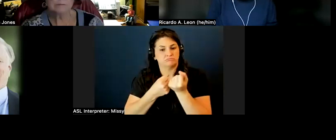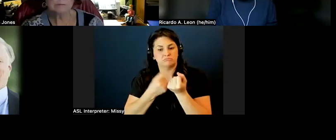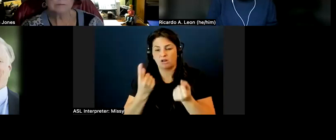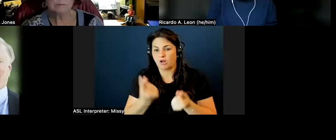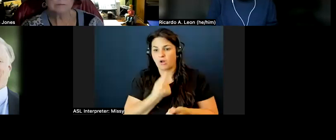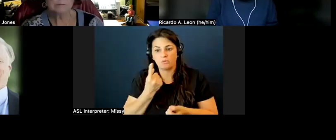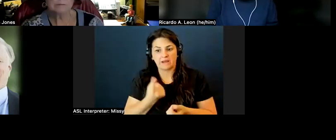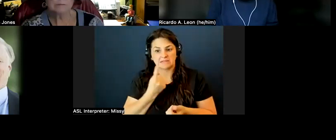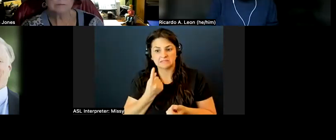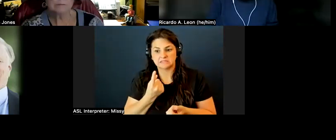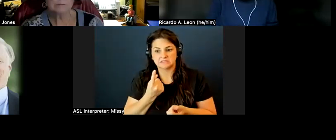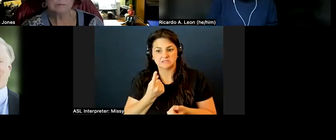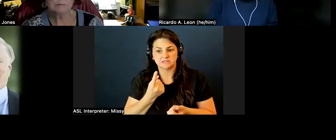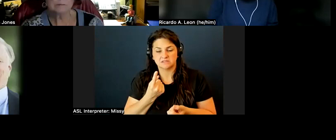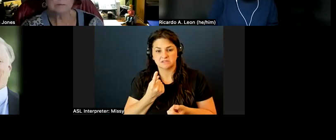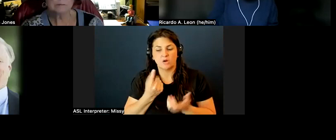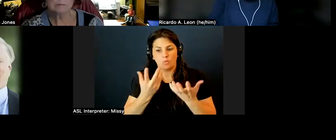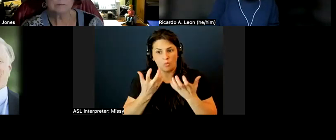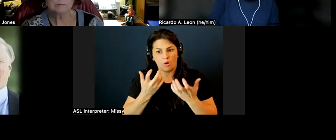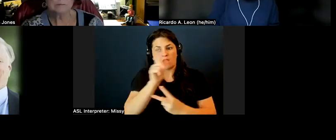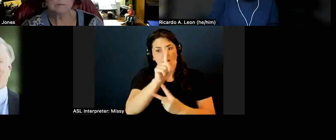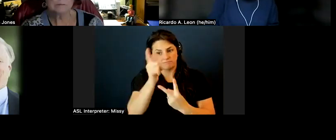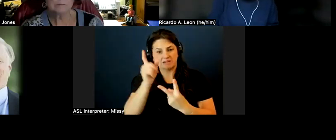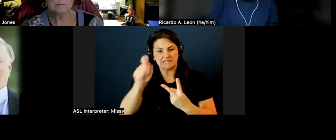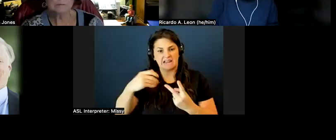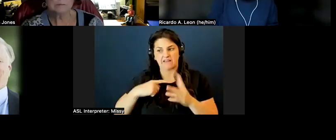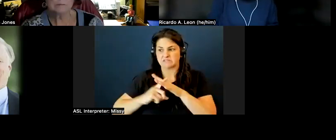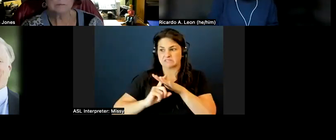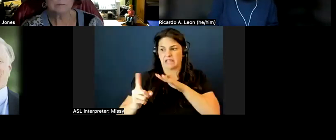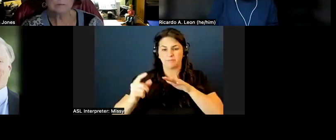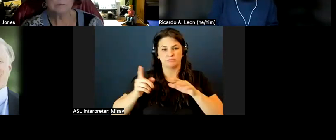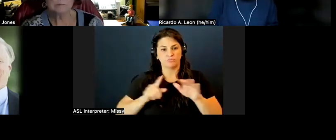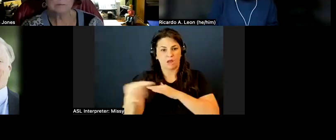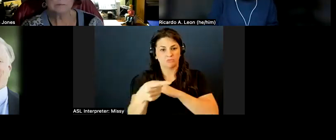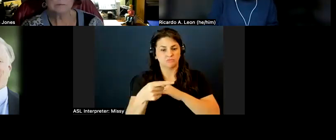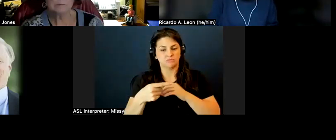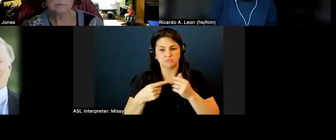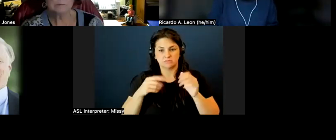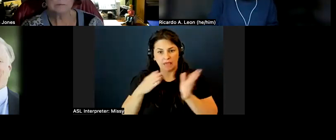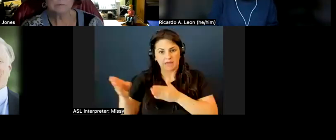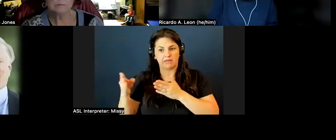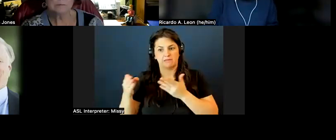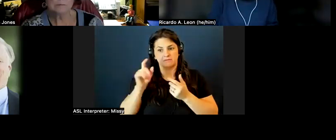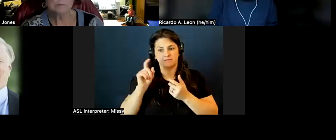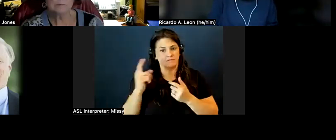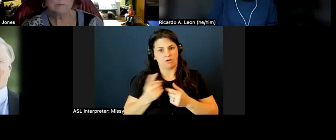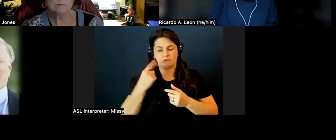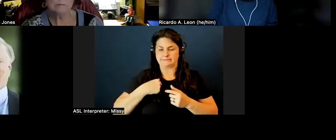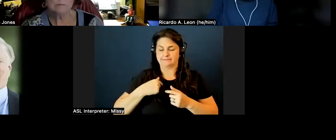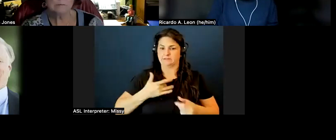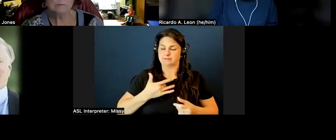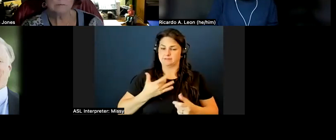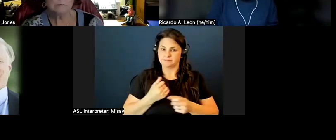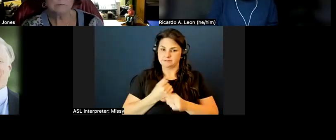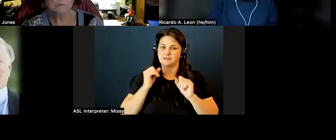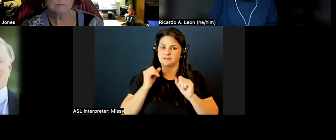always a way to escape, an escape route, and I think that ought to